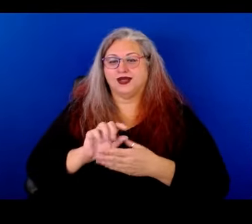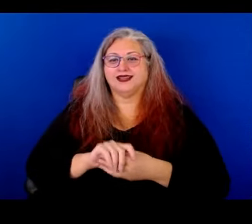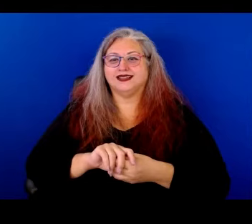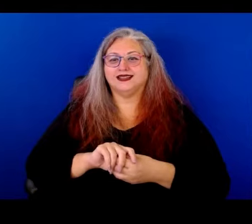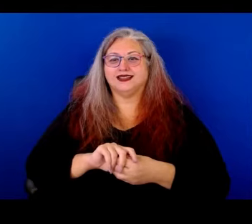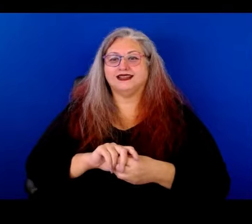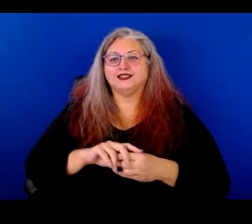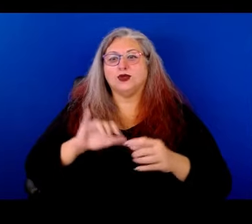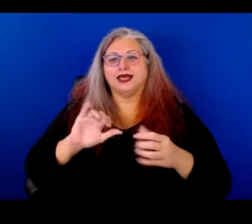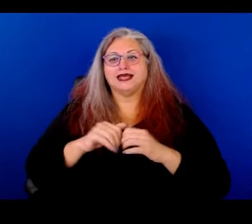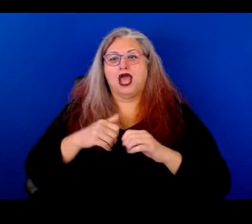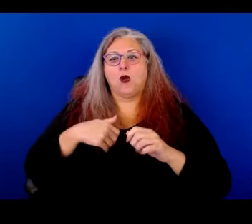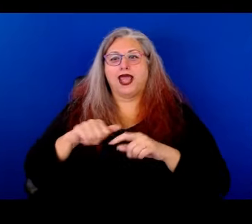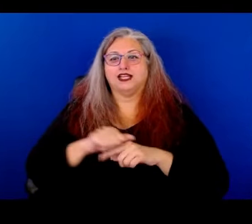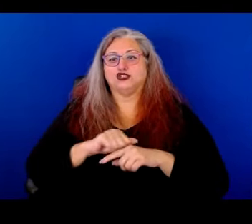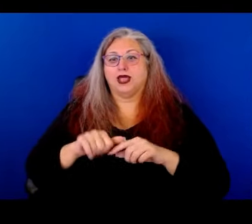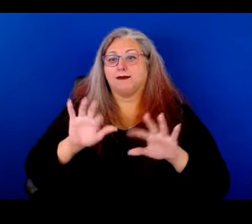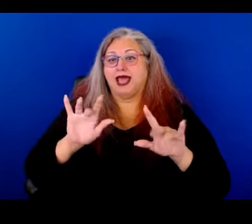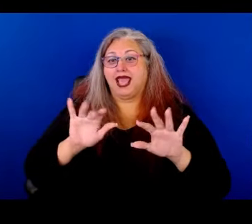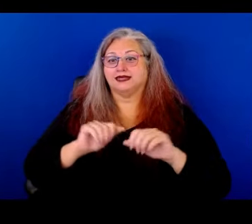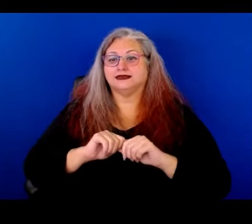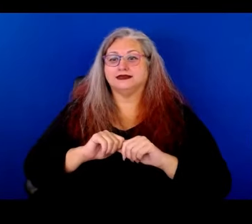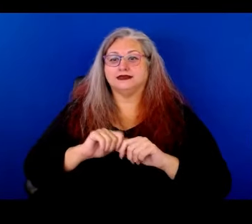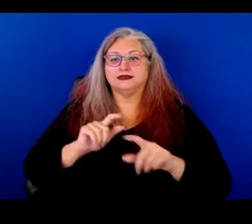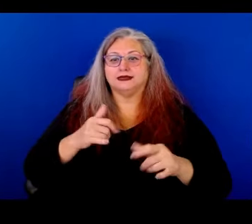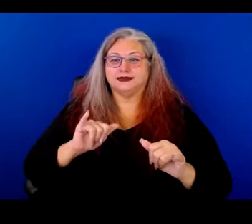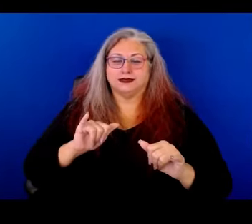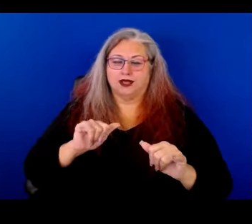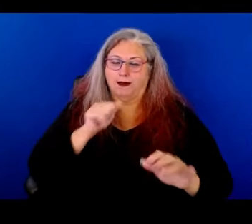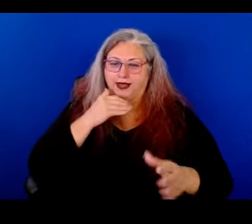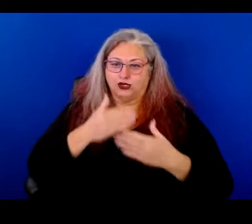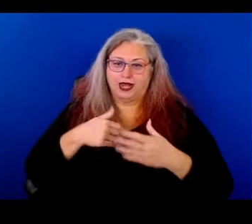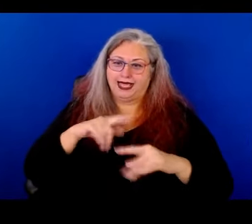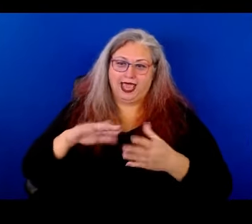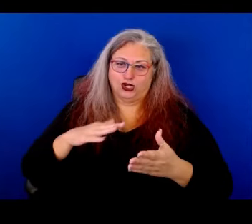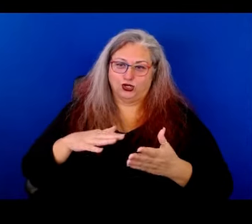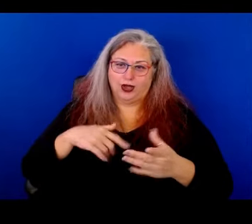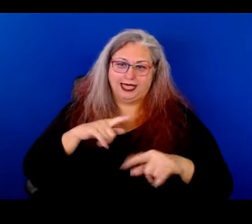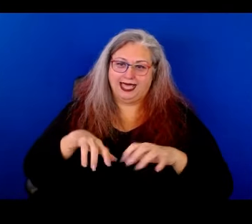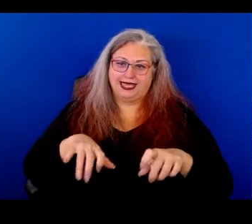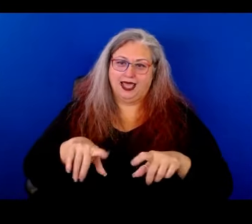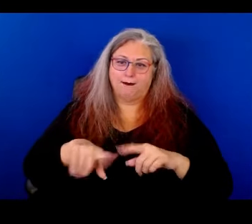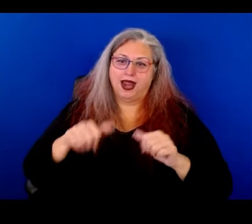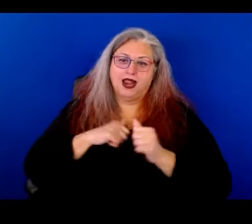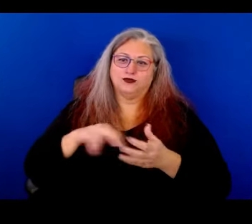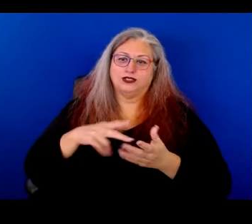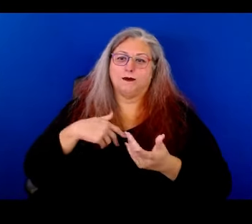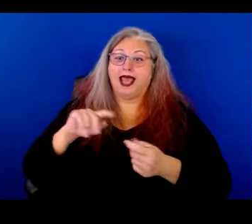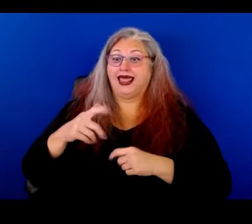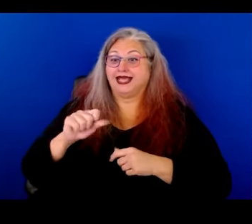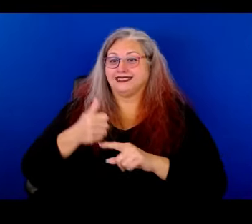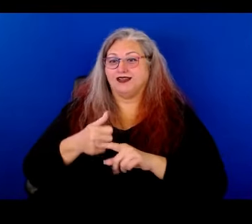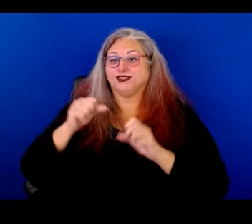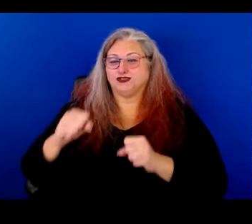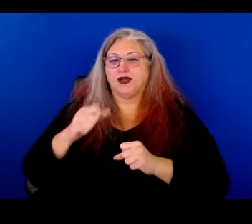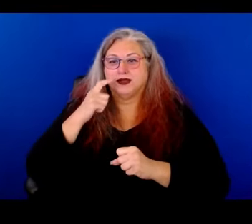And that's how I trained my little hands. They're not great. I can't cook or type, but I love to dance, so my legs are